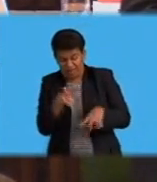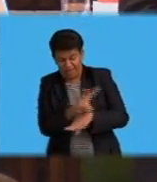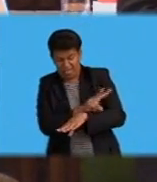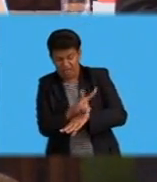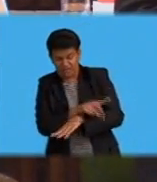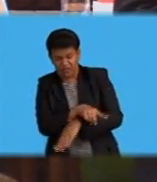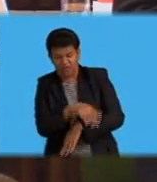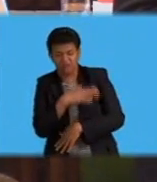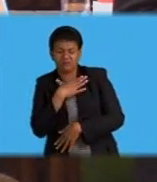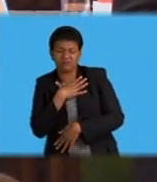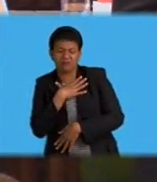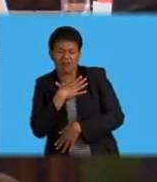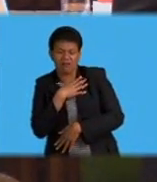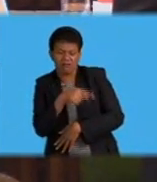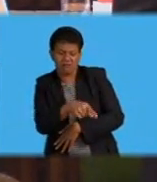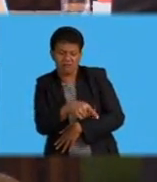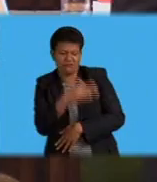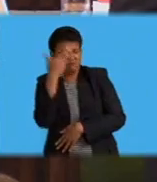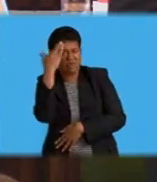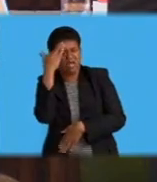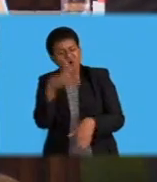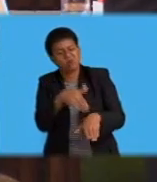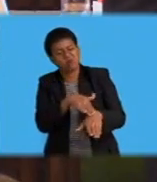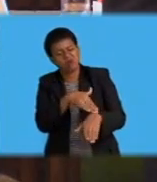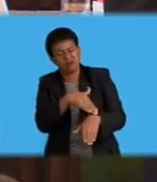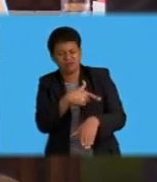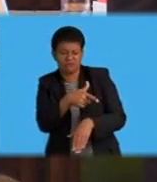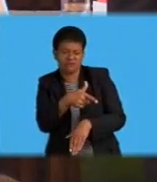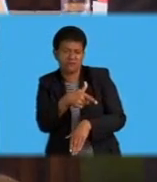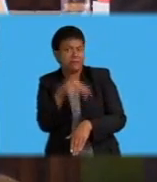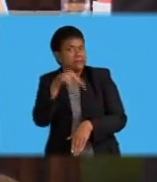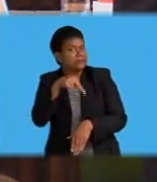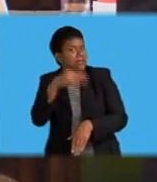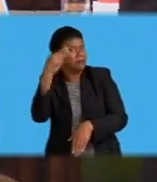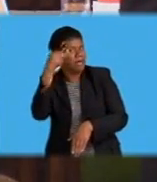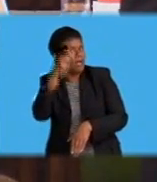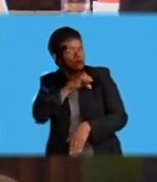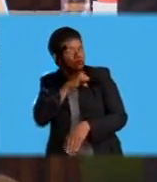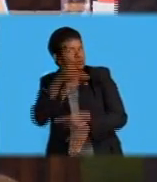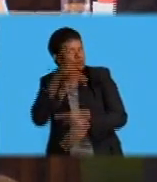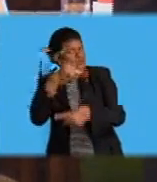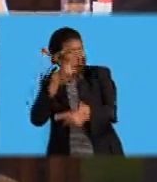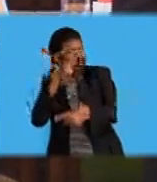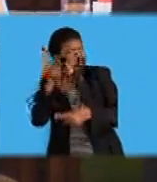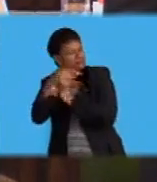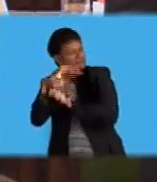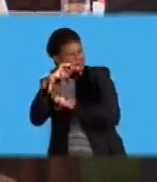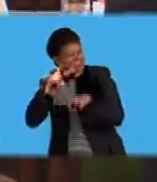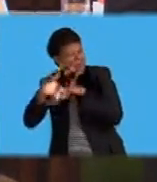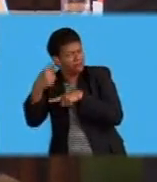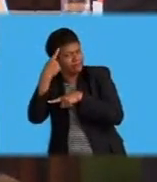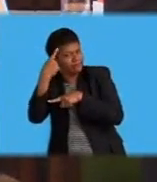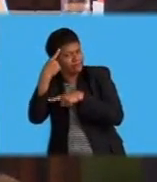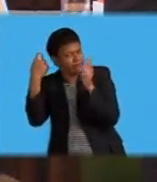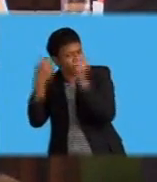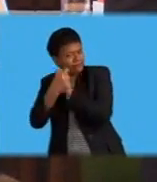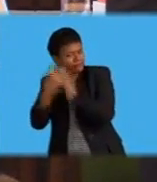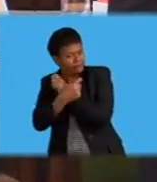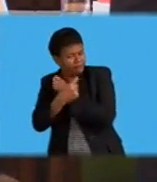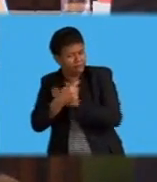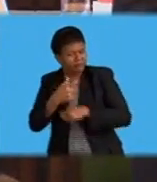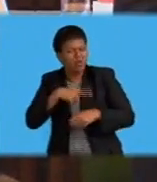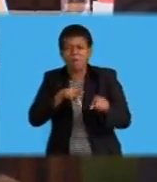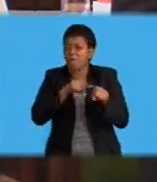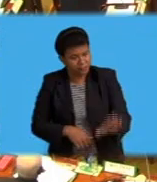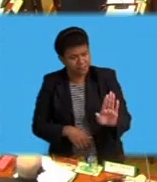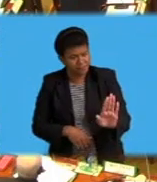etc., Madam Speaker. We want to get away from that. That's why, Madam Speaker, vocational program was not successful, because this negative connotation was attached to